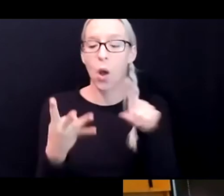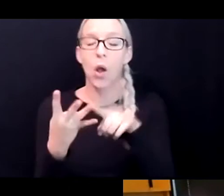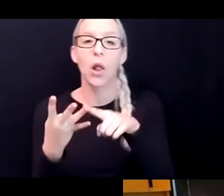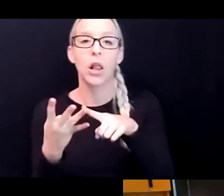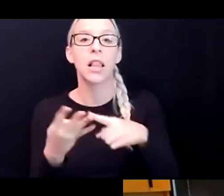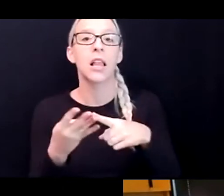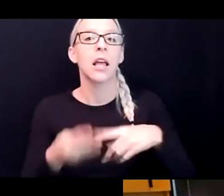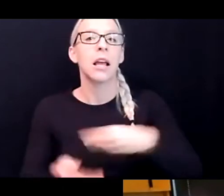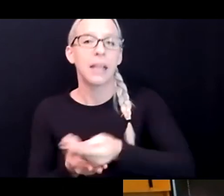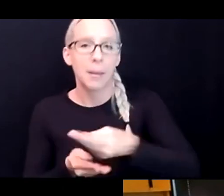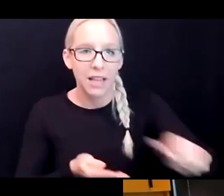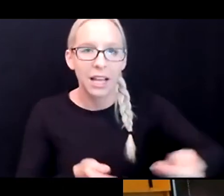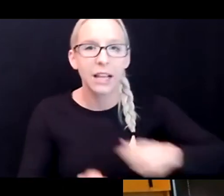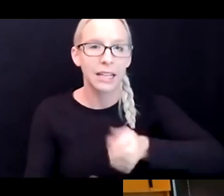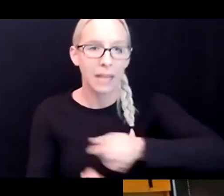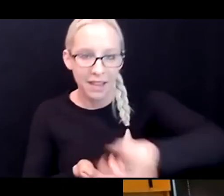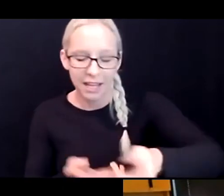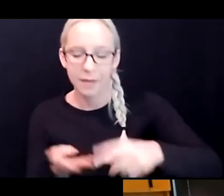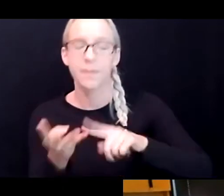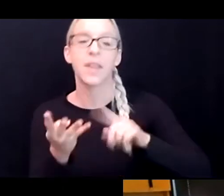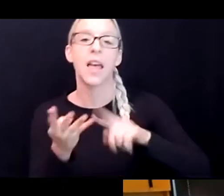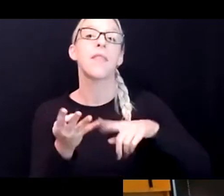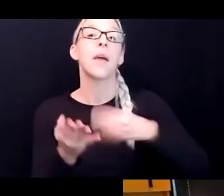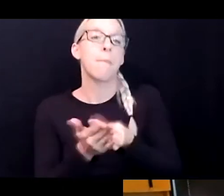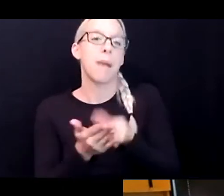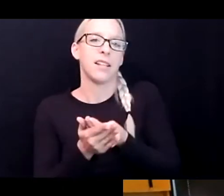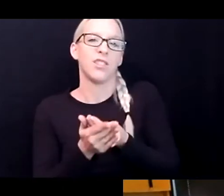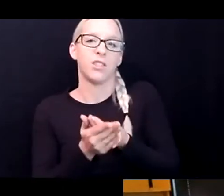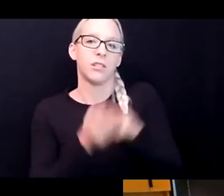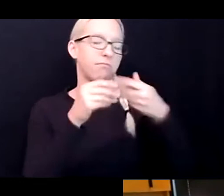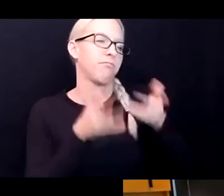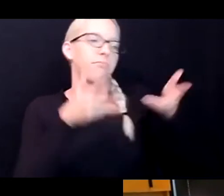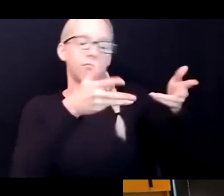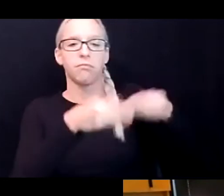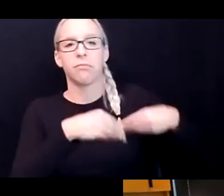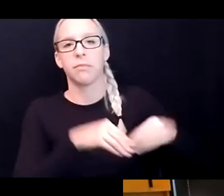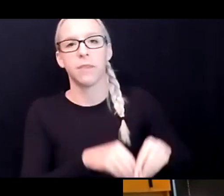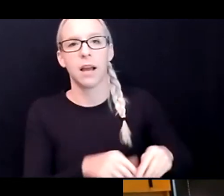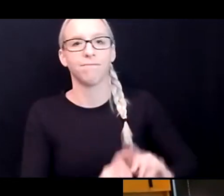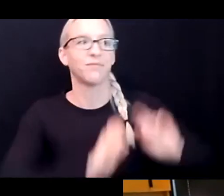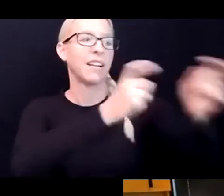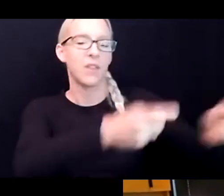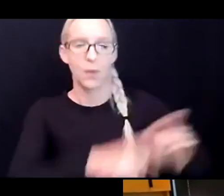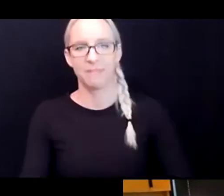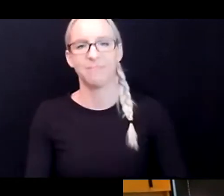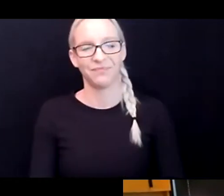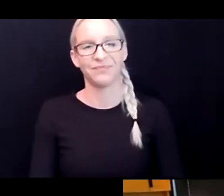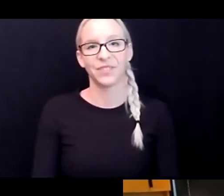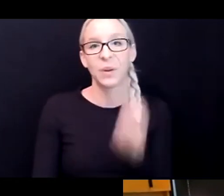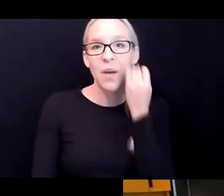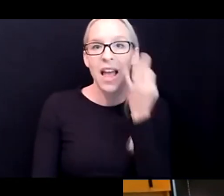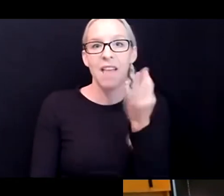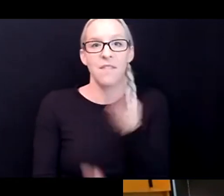giving the funds away. And so it's important to know that if funds in an ABLE account are